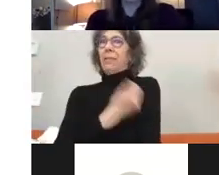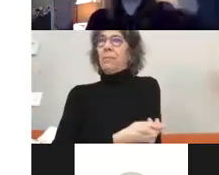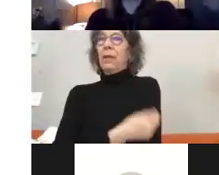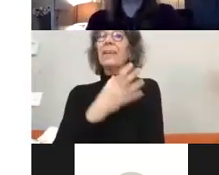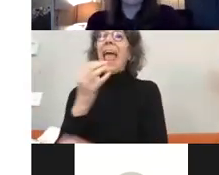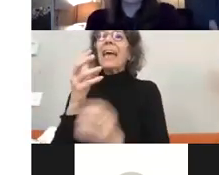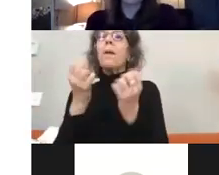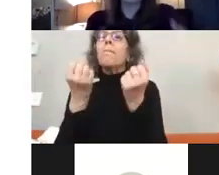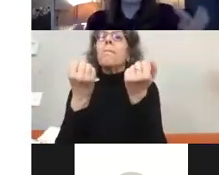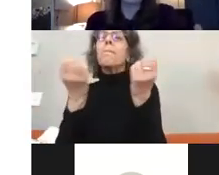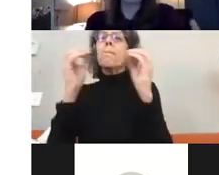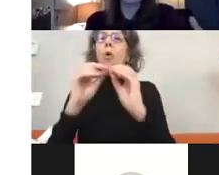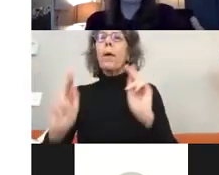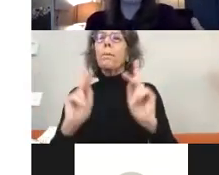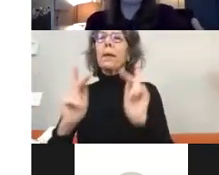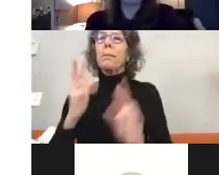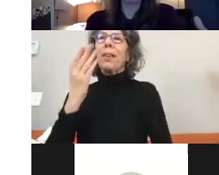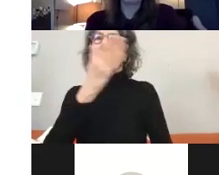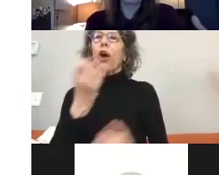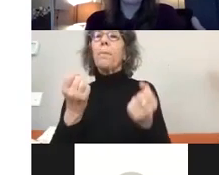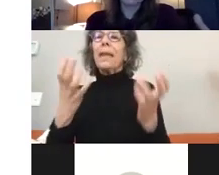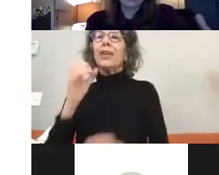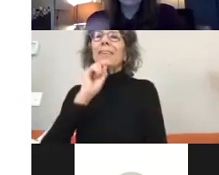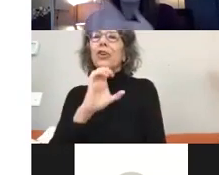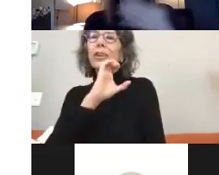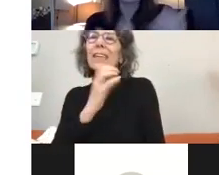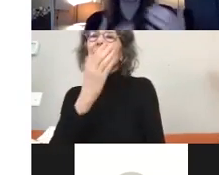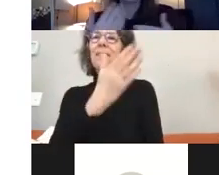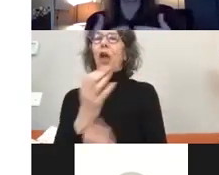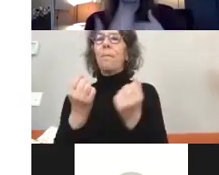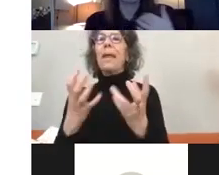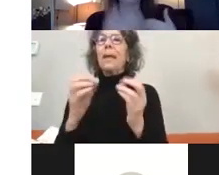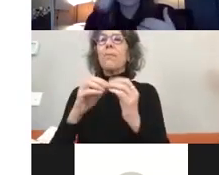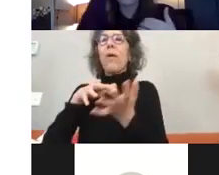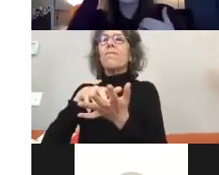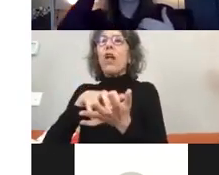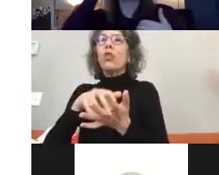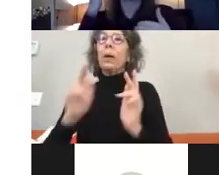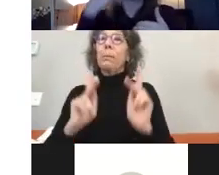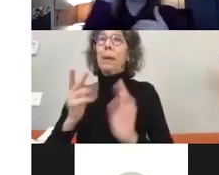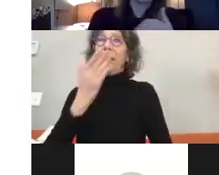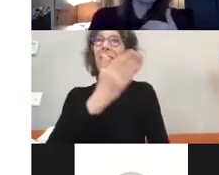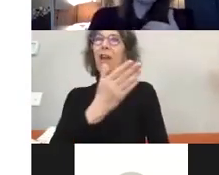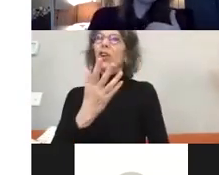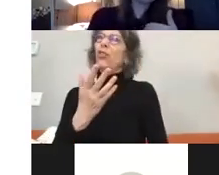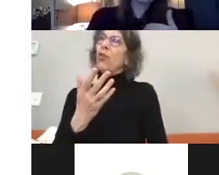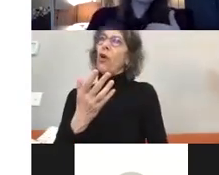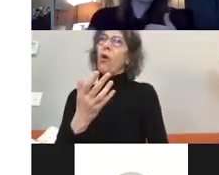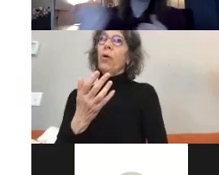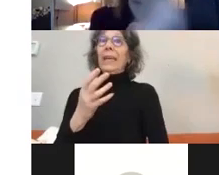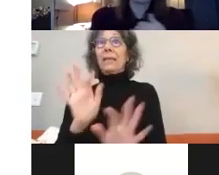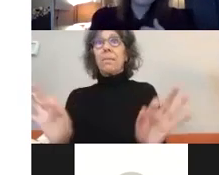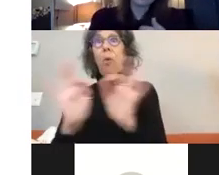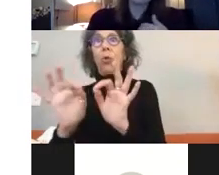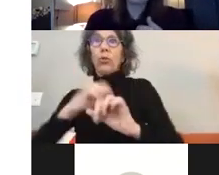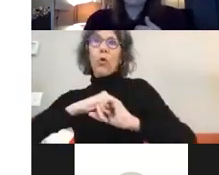There's like, there are many seniors, many vulnerable people around. So it's very important to be able to protect the workers there and